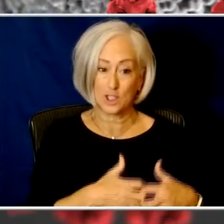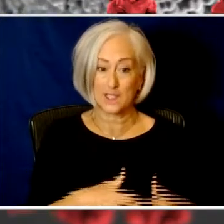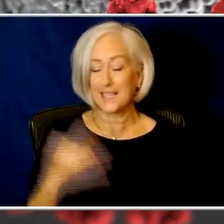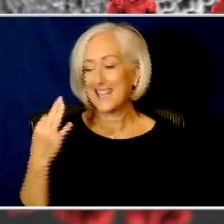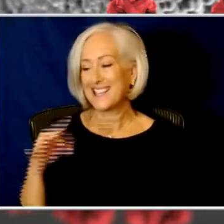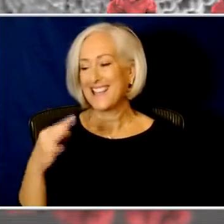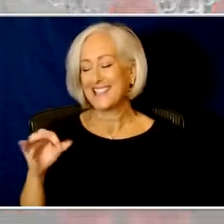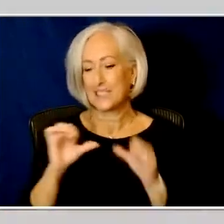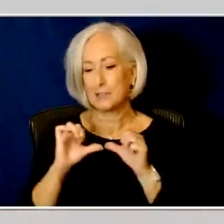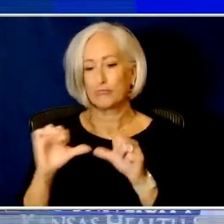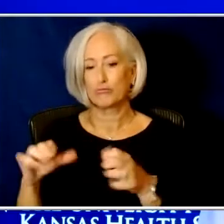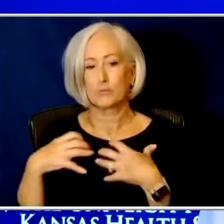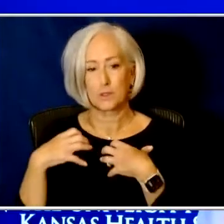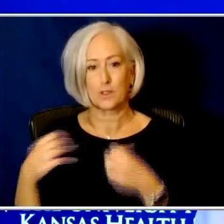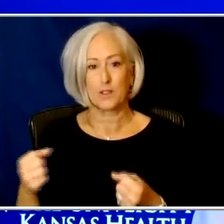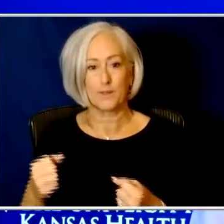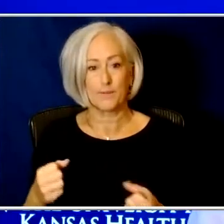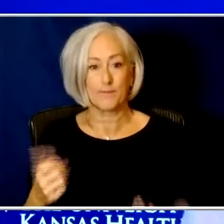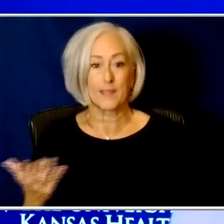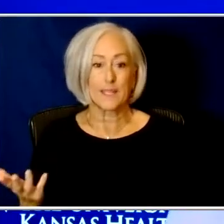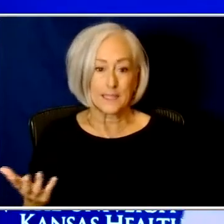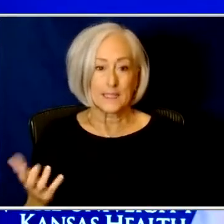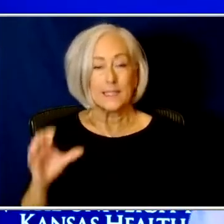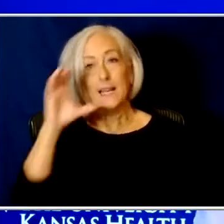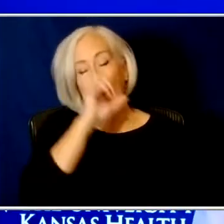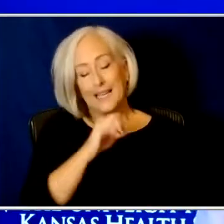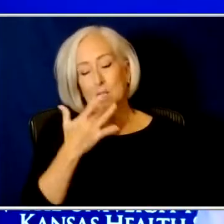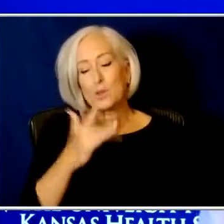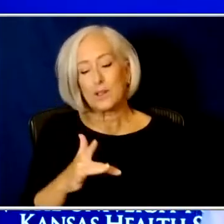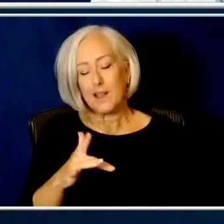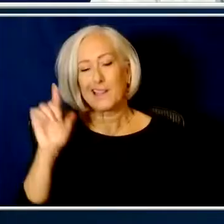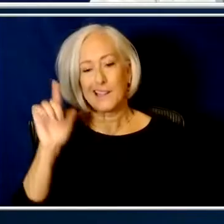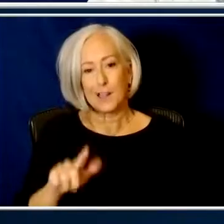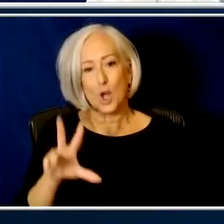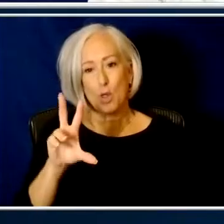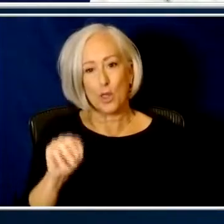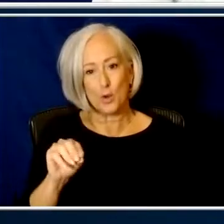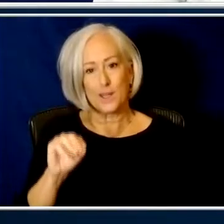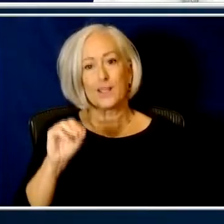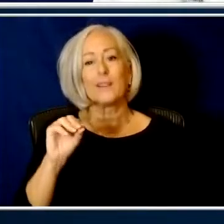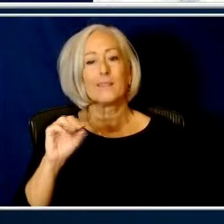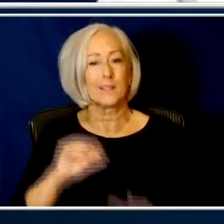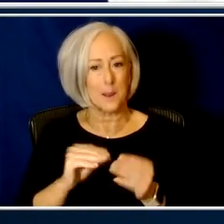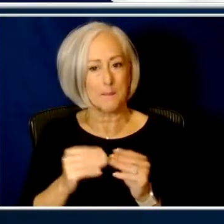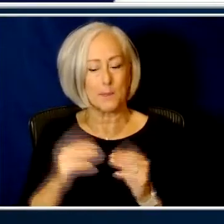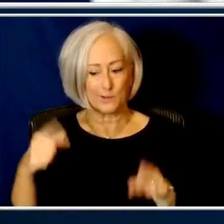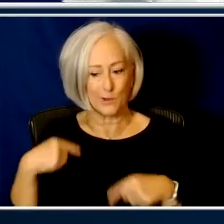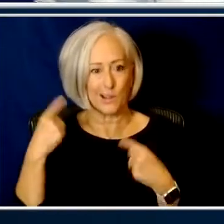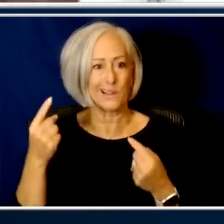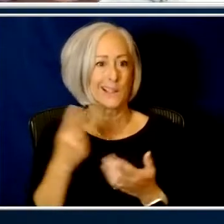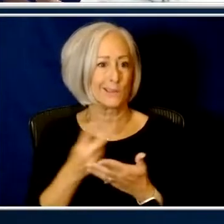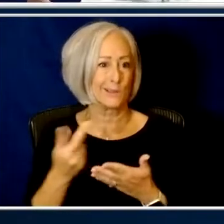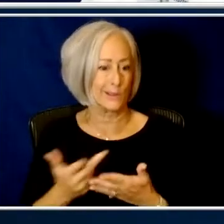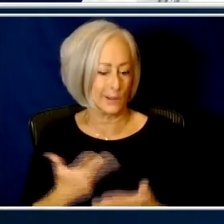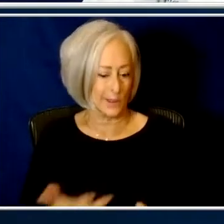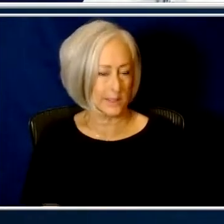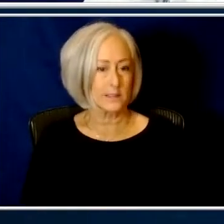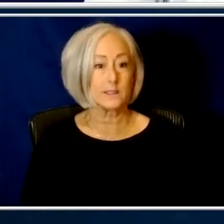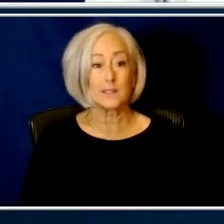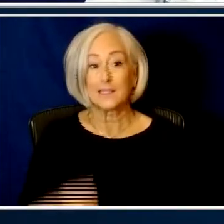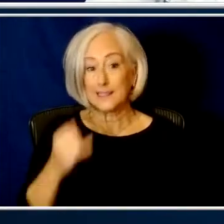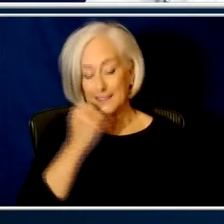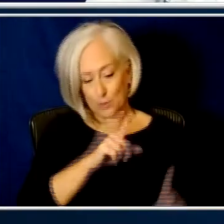low 30s. We are. That is really the gist of it for the past several weeks, actually. And you know, if we were screening everybody, I bet we'd be in